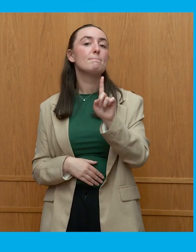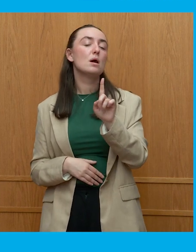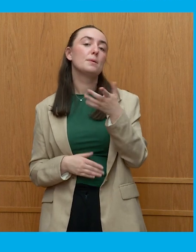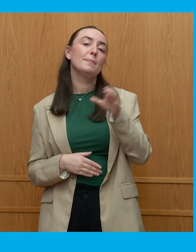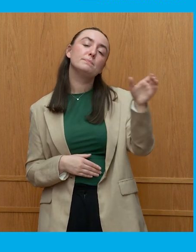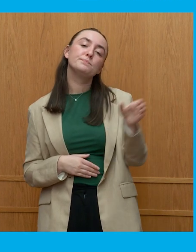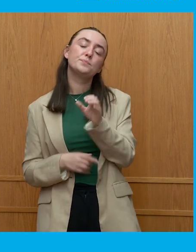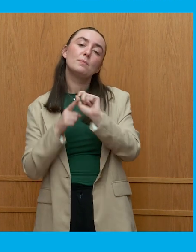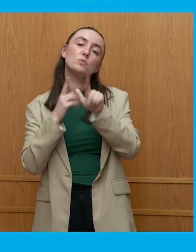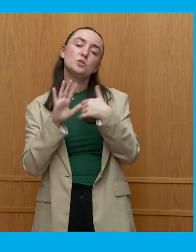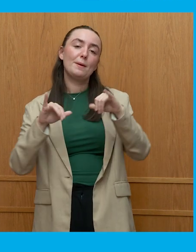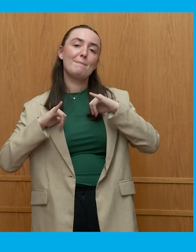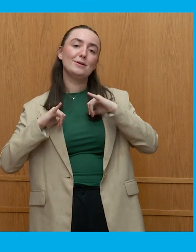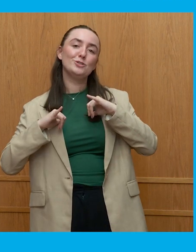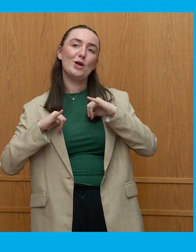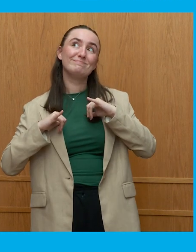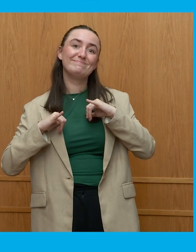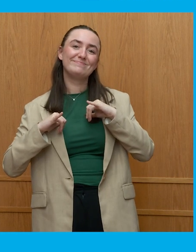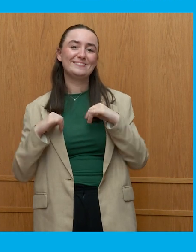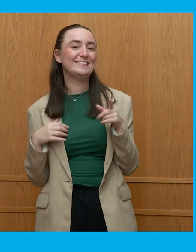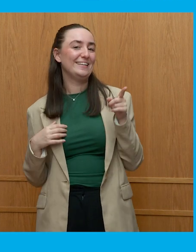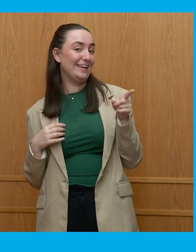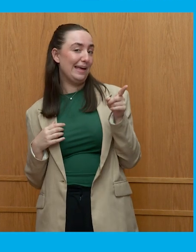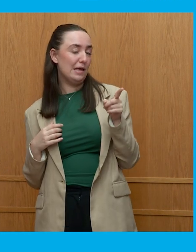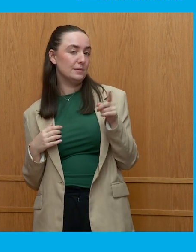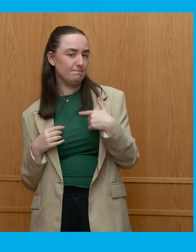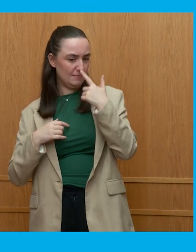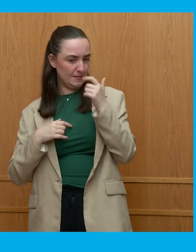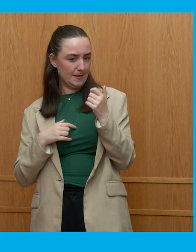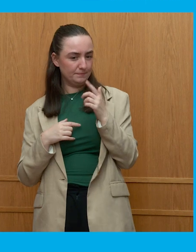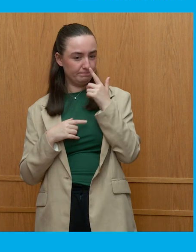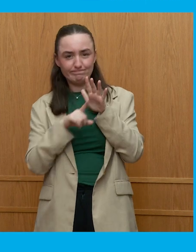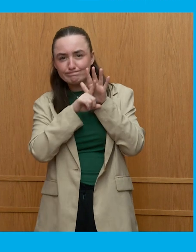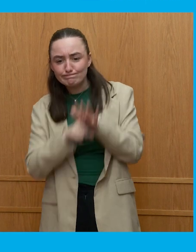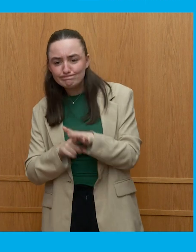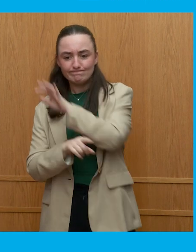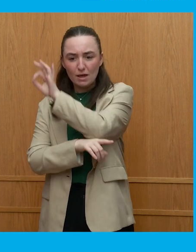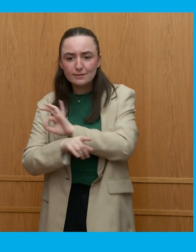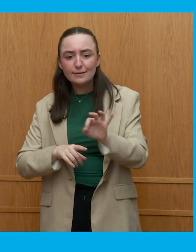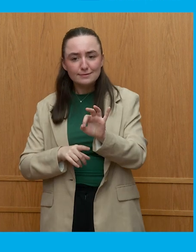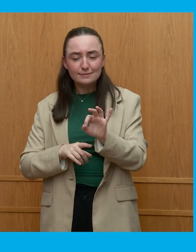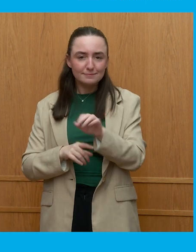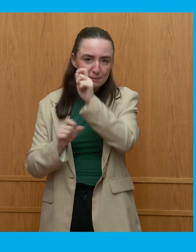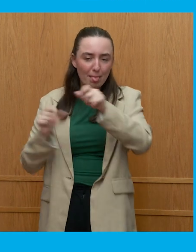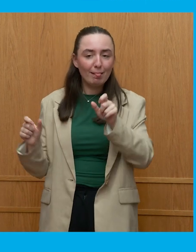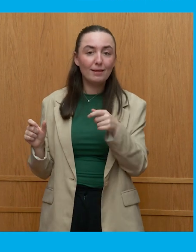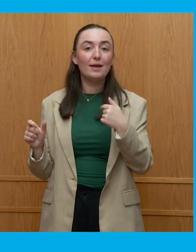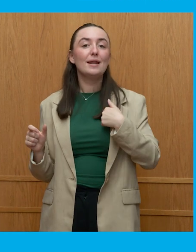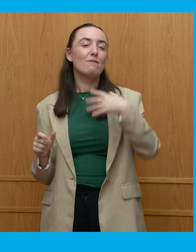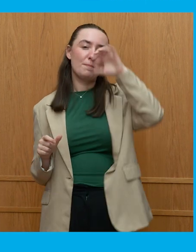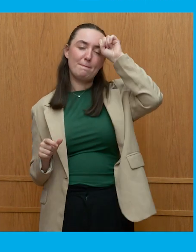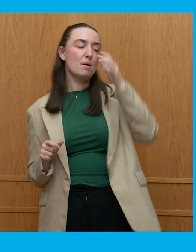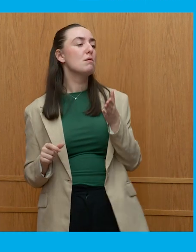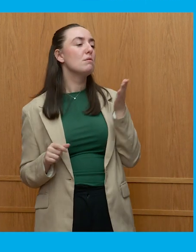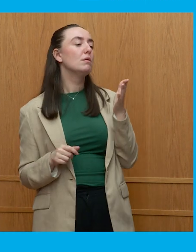project manager to really stamp down on the architects. And I remember going to a meeting and they